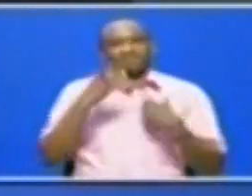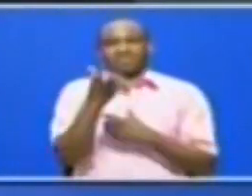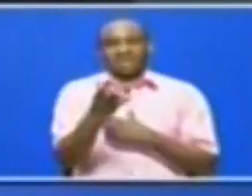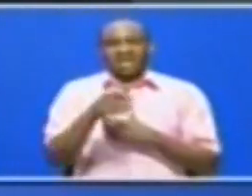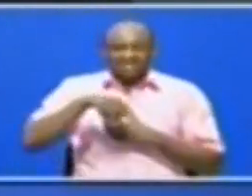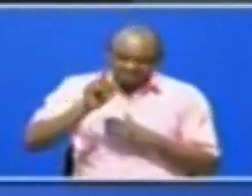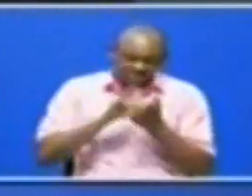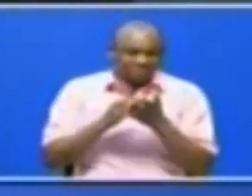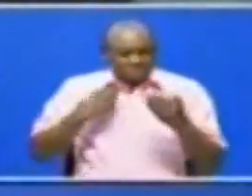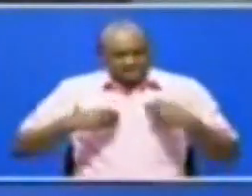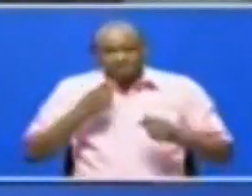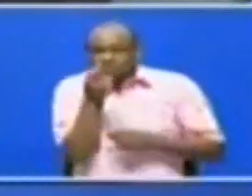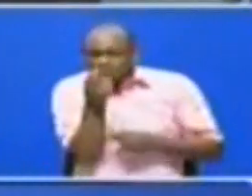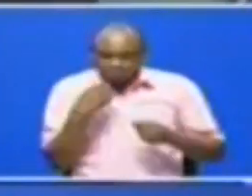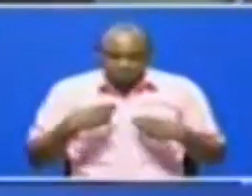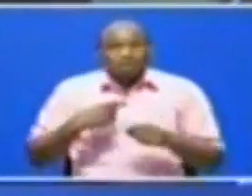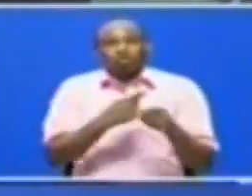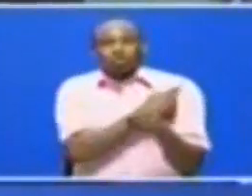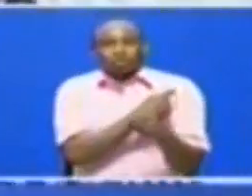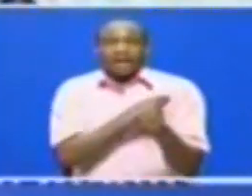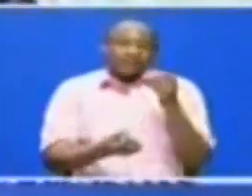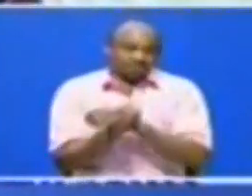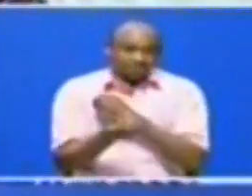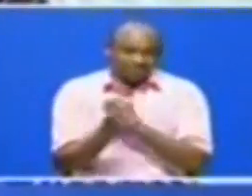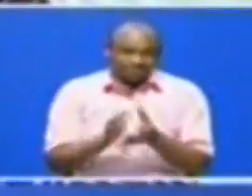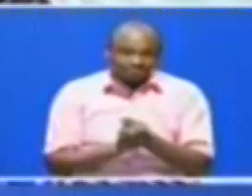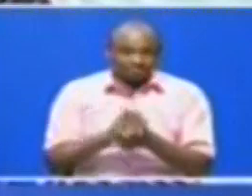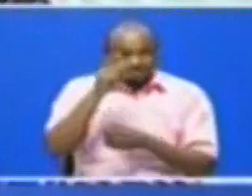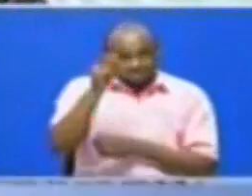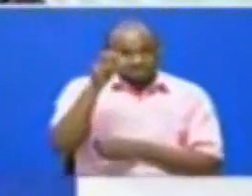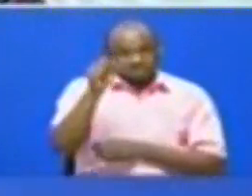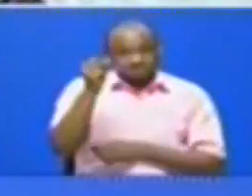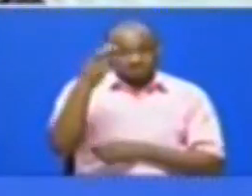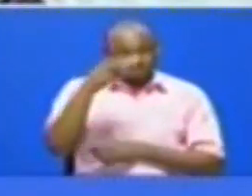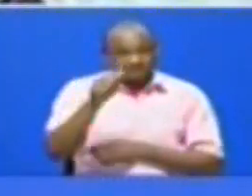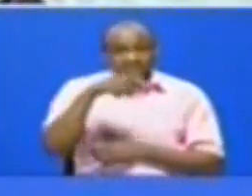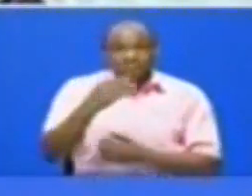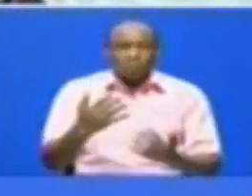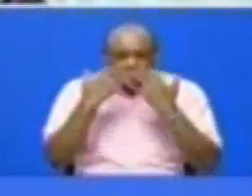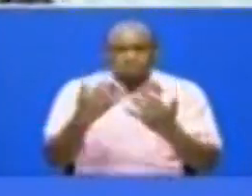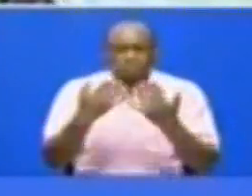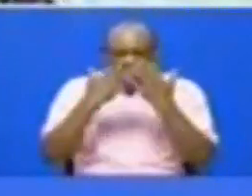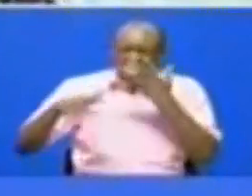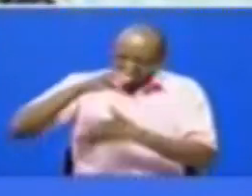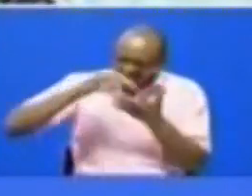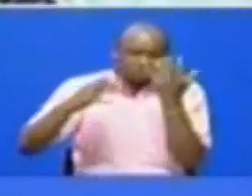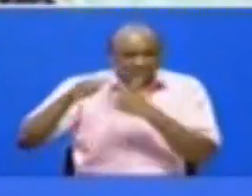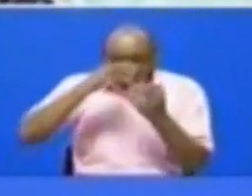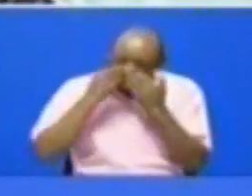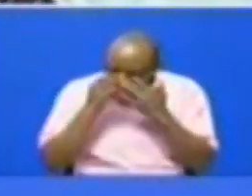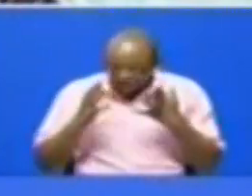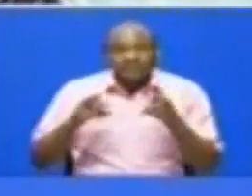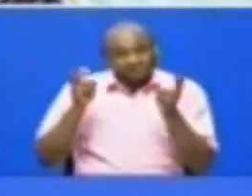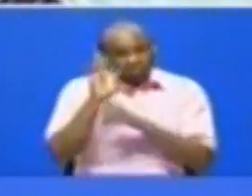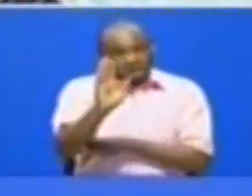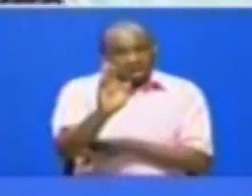only superficial burns, as the doctors explained. Tasha inhaled a lot of carbon monoxide. That was her